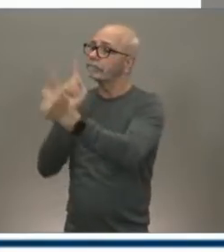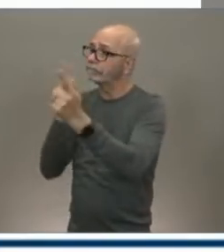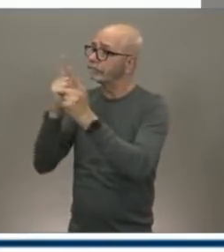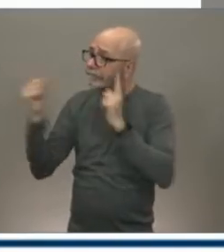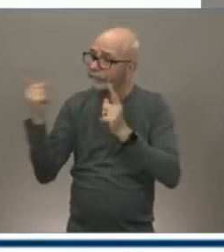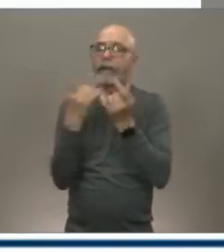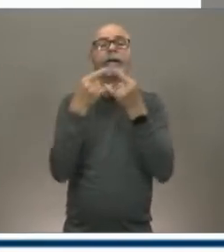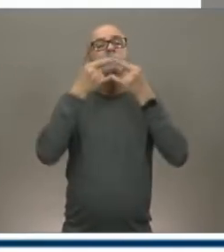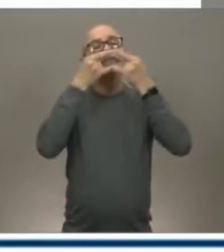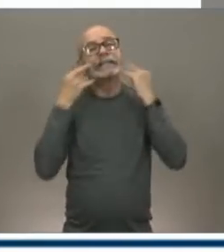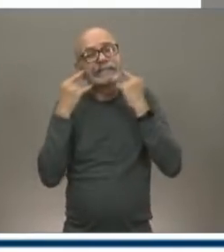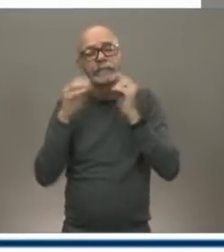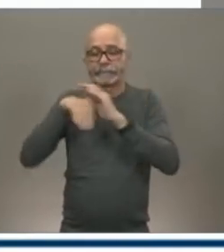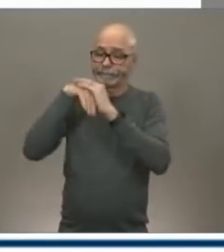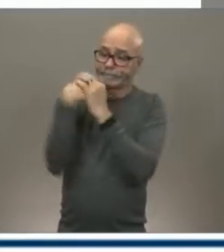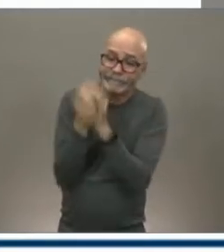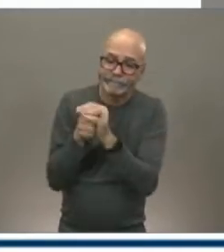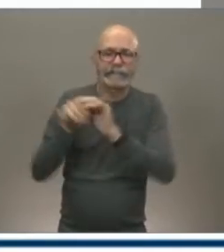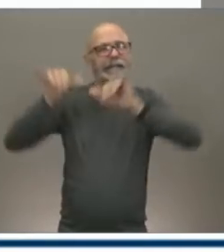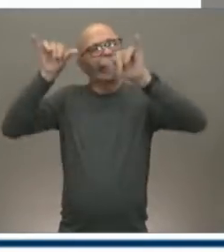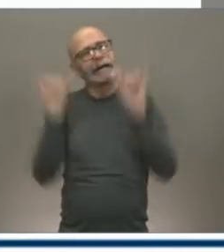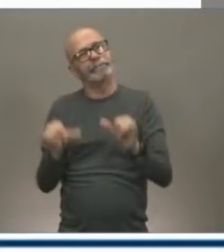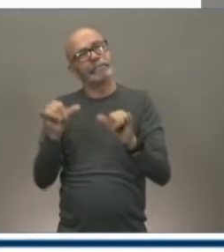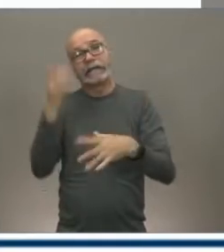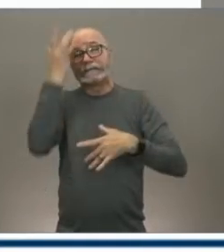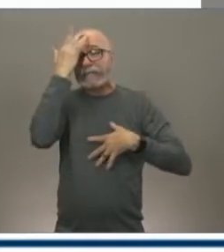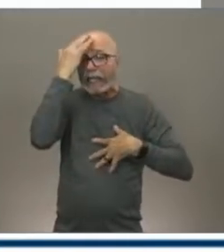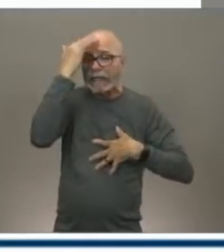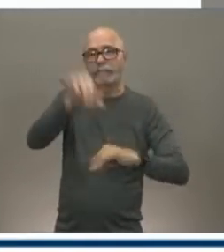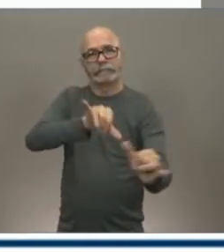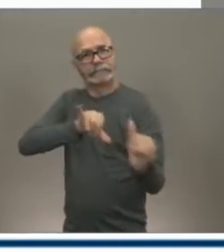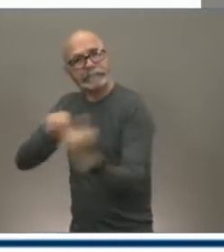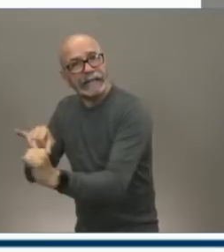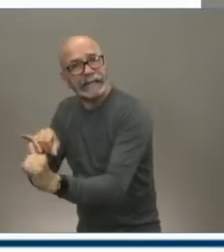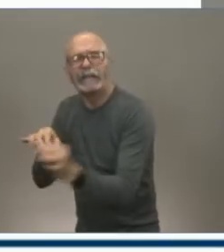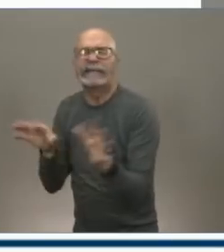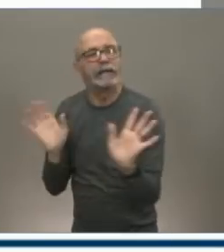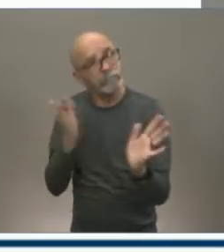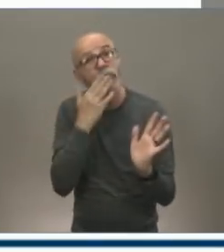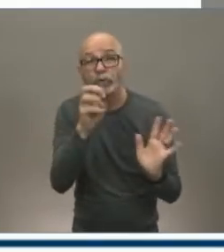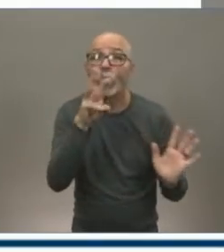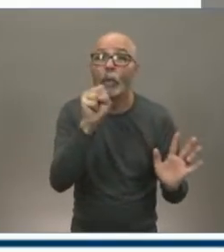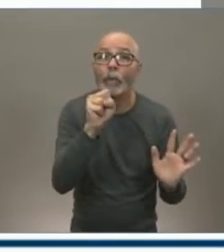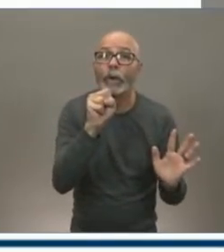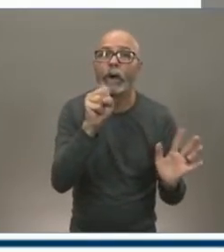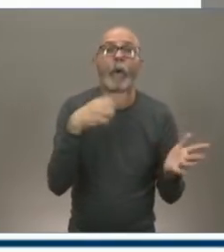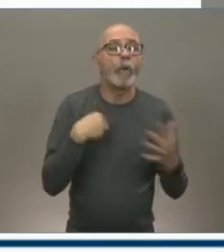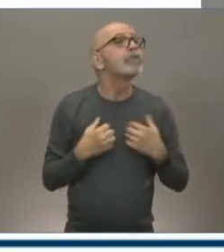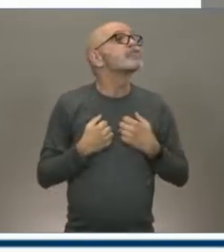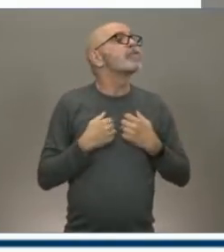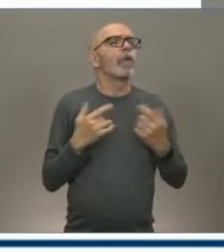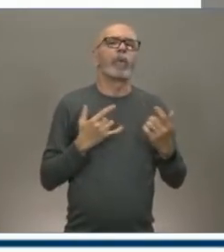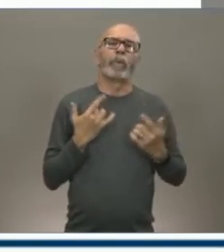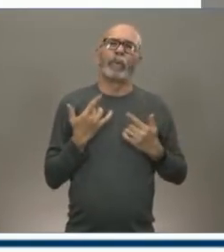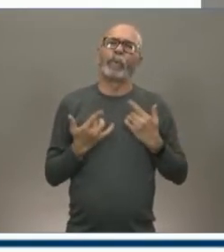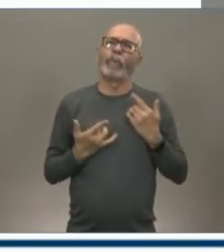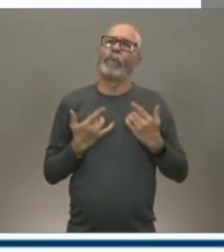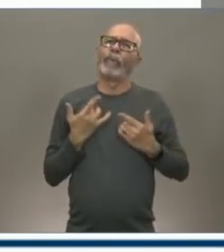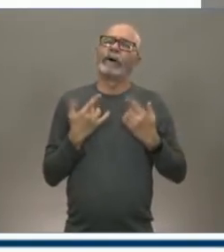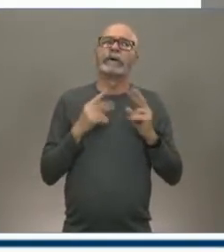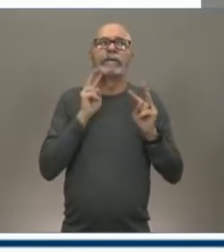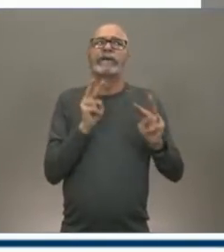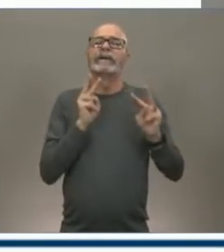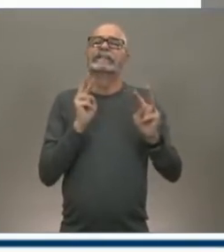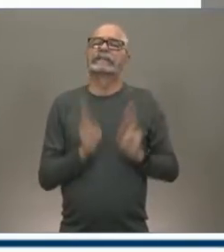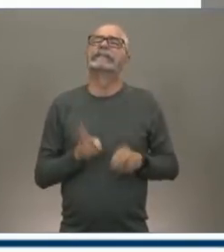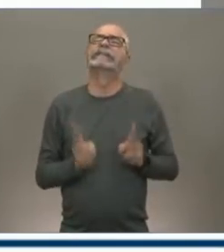program. But it is good news. The vaccine gives us hope on the horizon. And I'm going to move